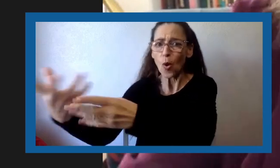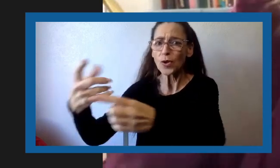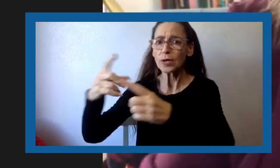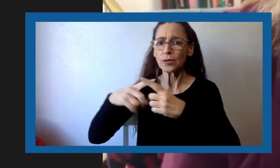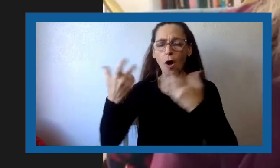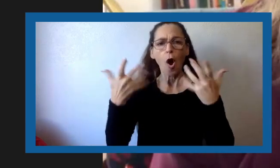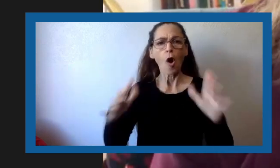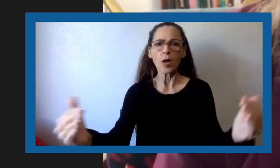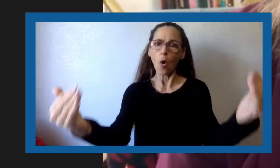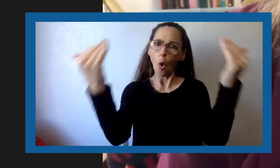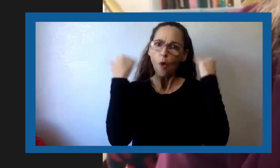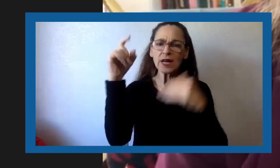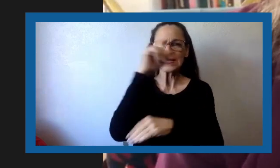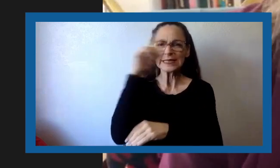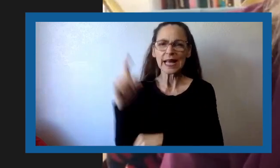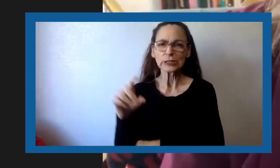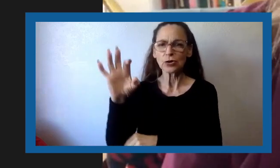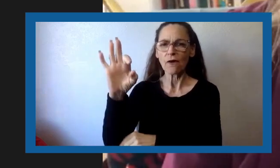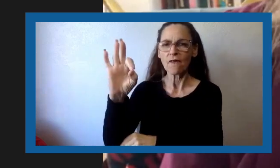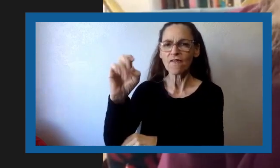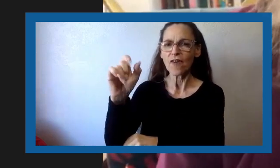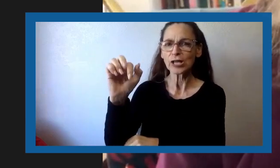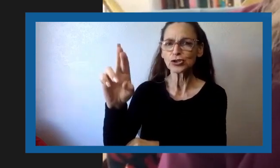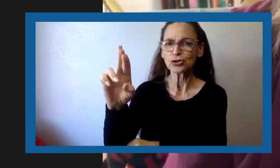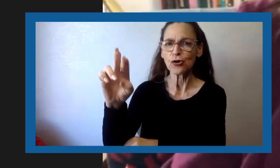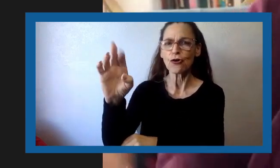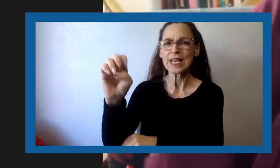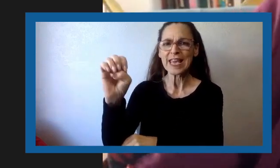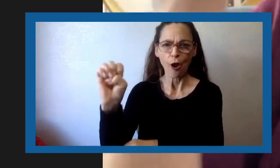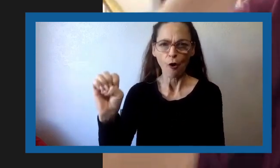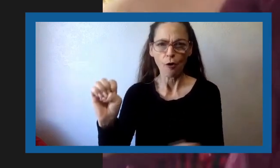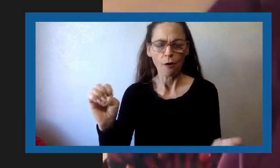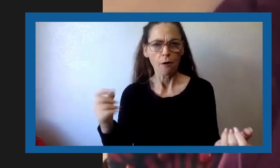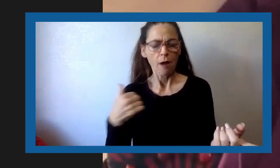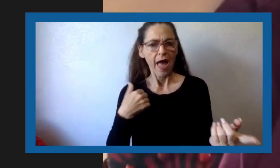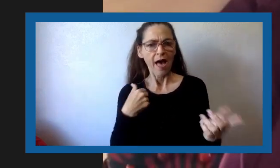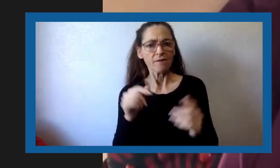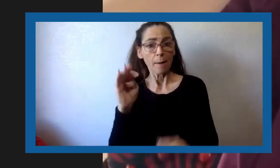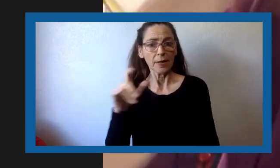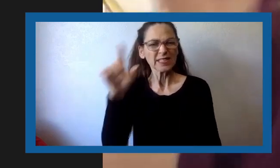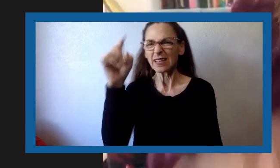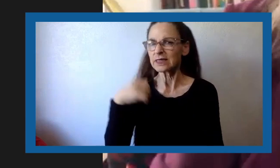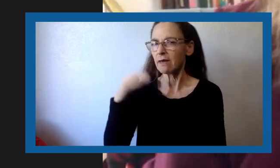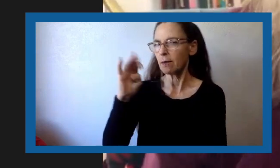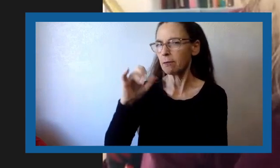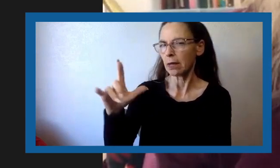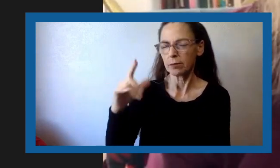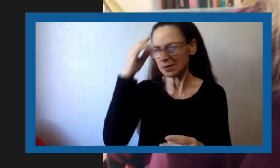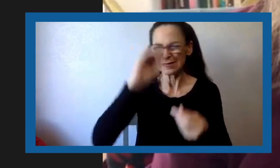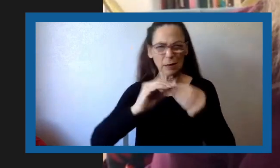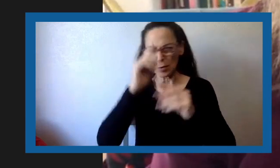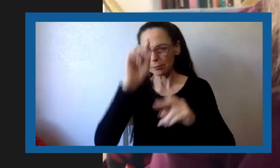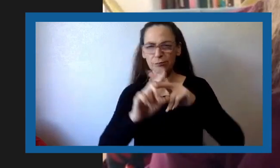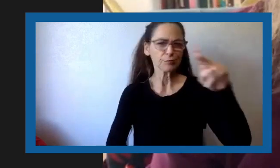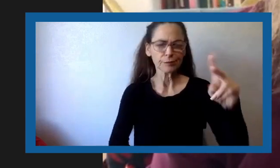already overwhelmed Texas foster care system. They also have a bill now, I don't have the number off the top of my head,